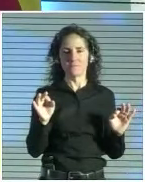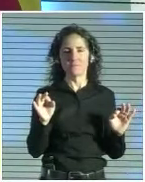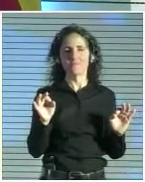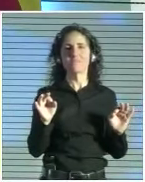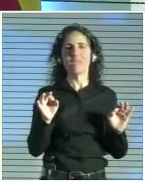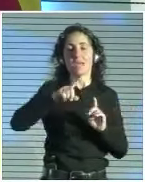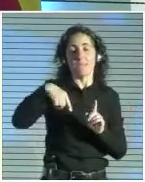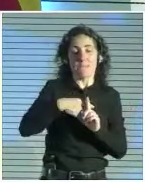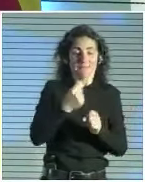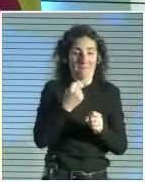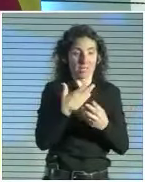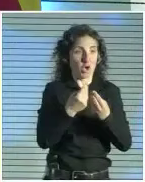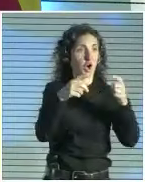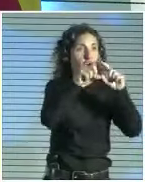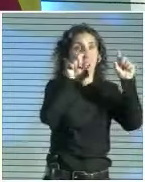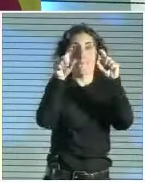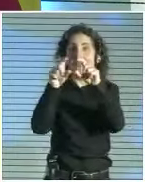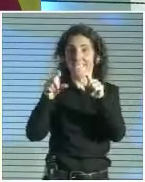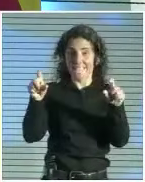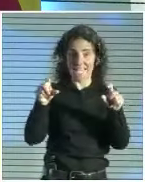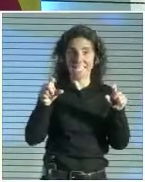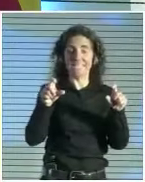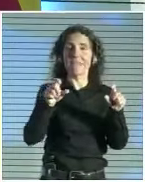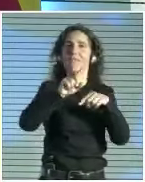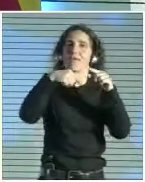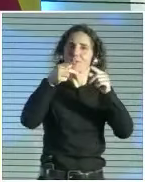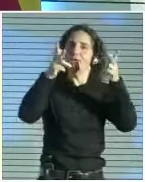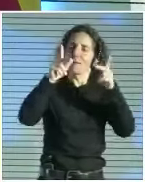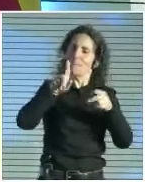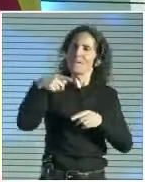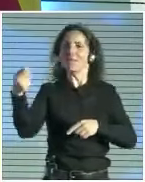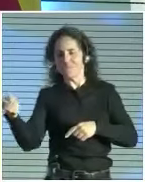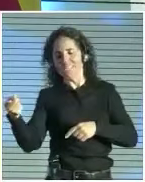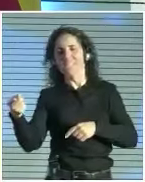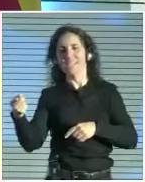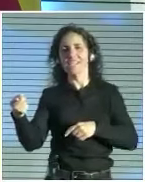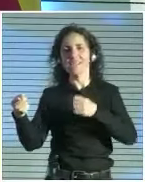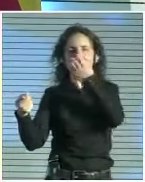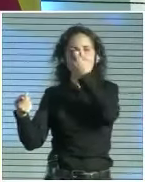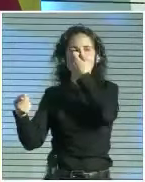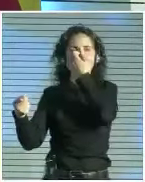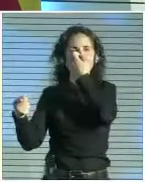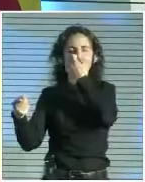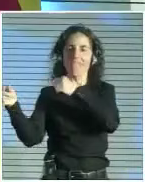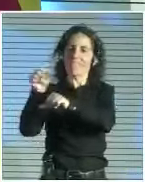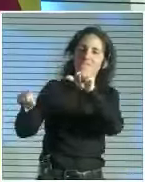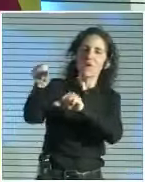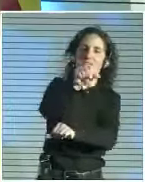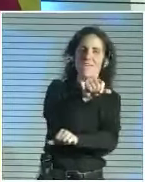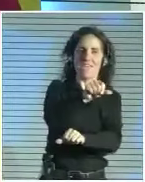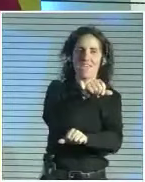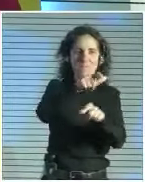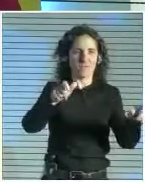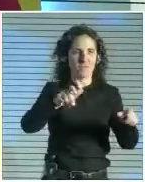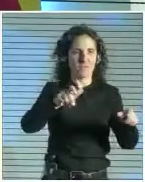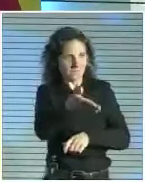are committing along this objective as destinations and as companies, and that helps you to deliver then a